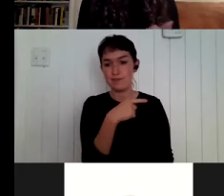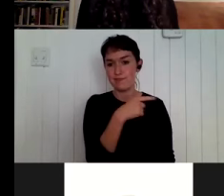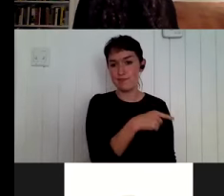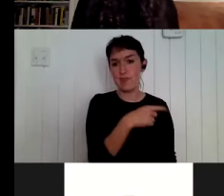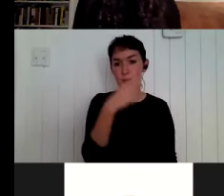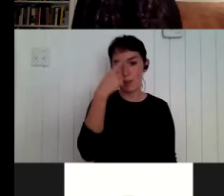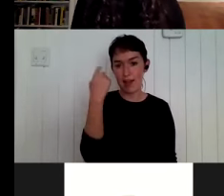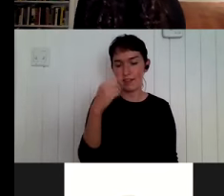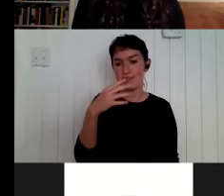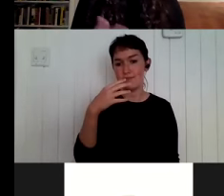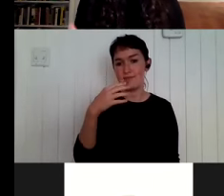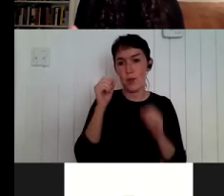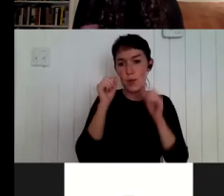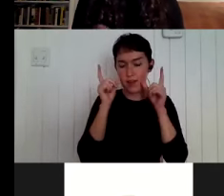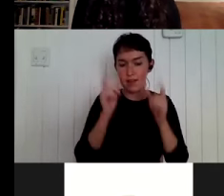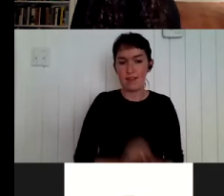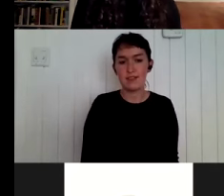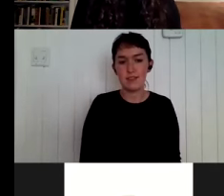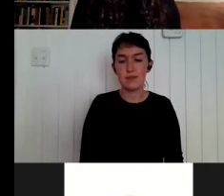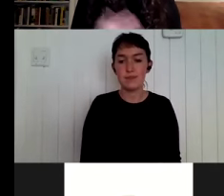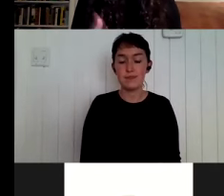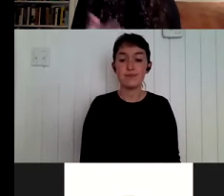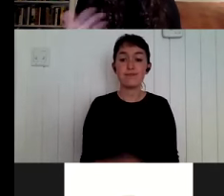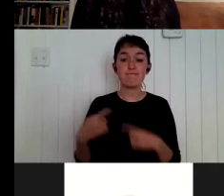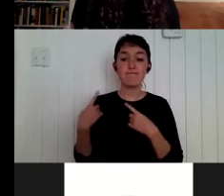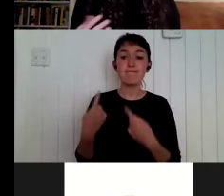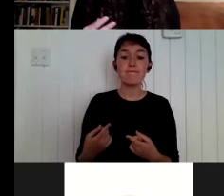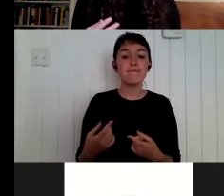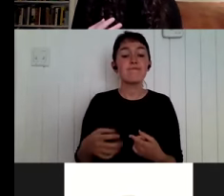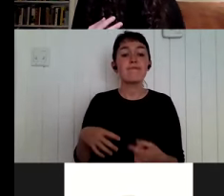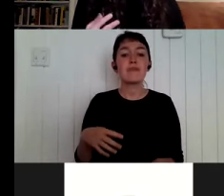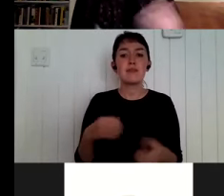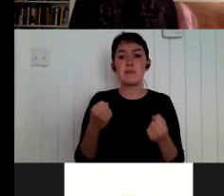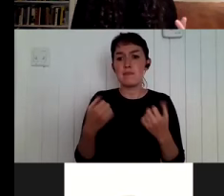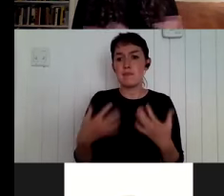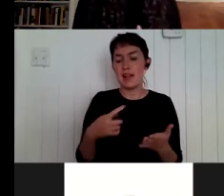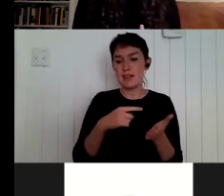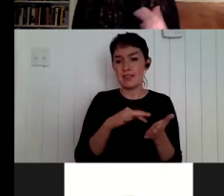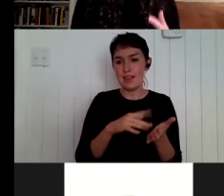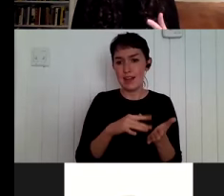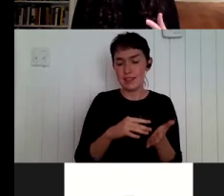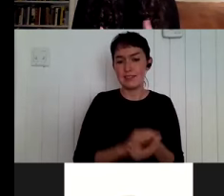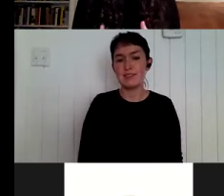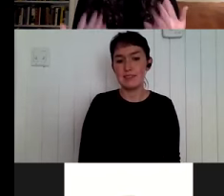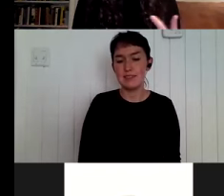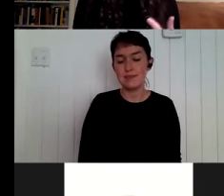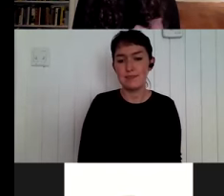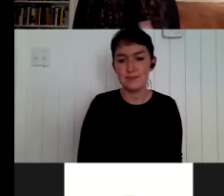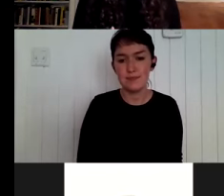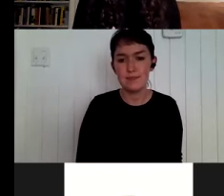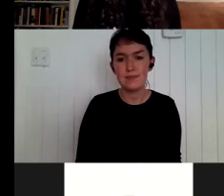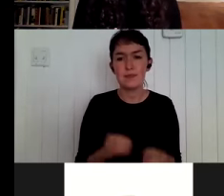But since that foundational study in 1924, there have been many studies showing and connecting sleep and memory in more